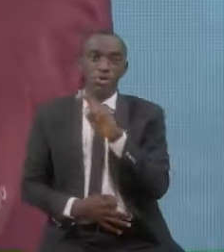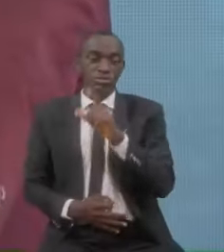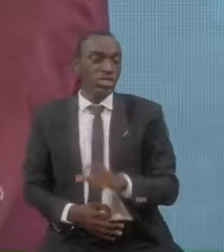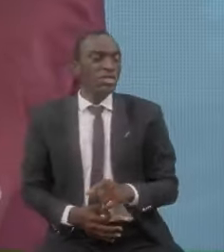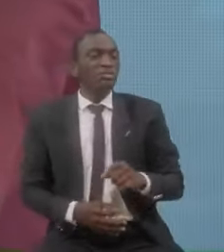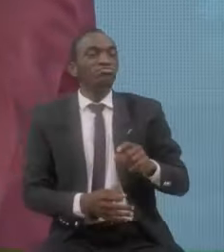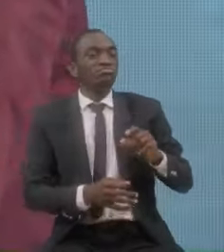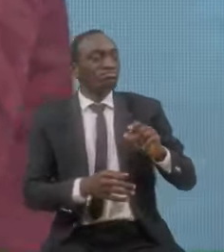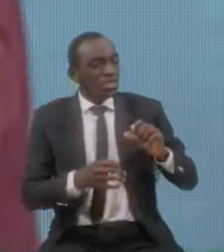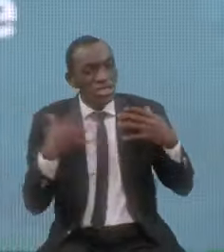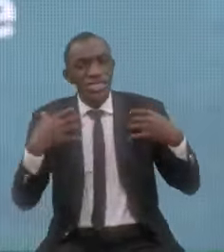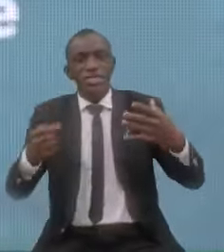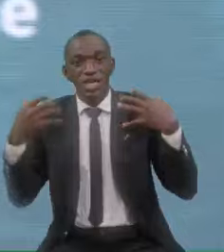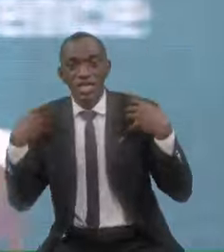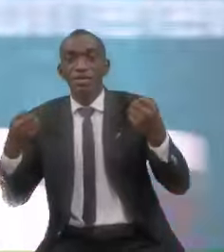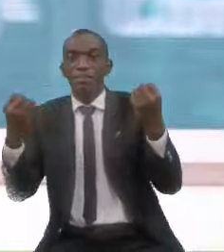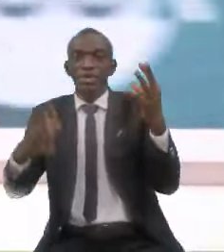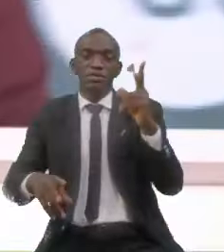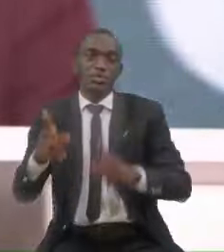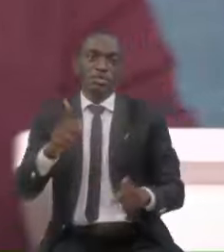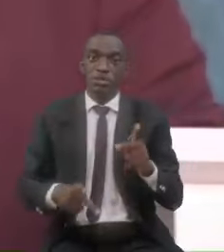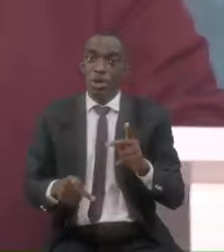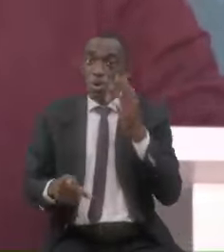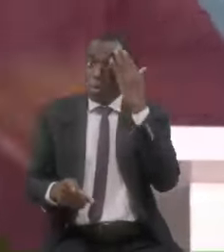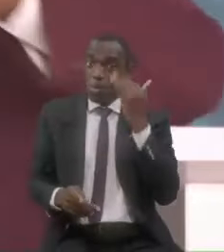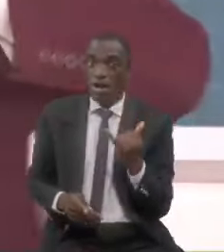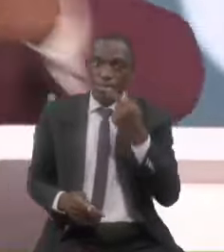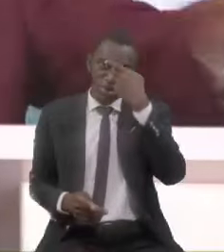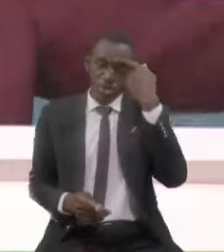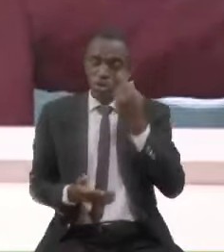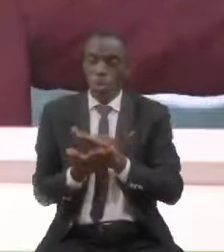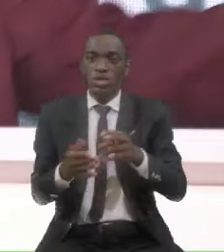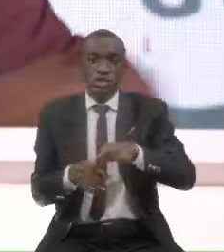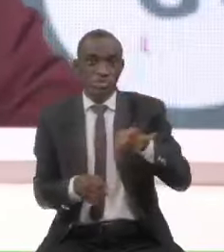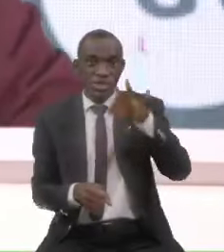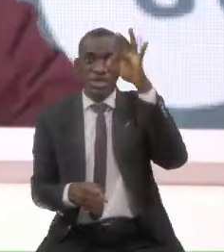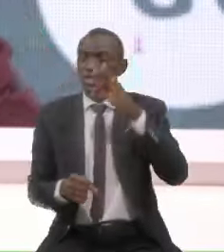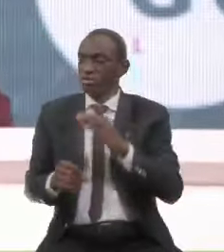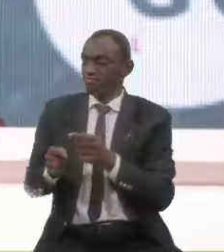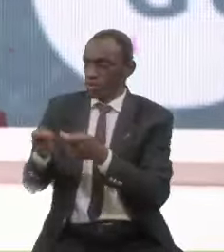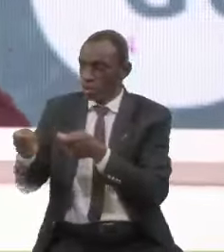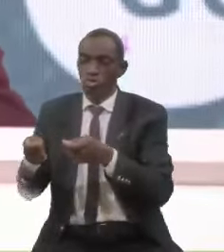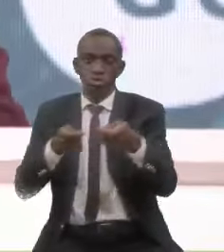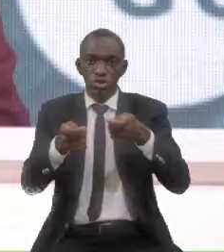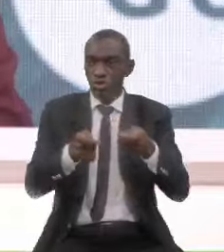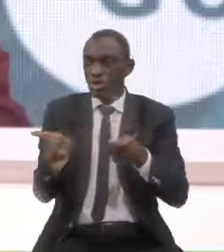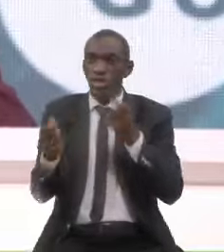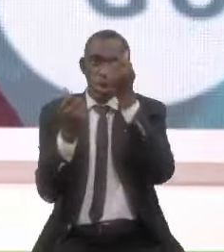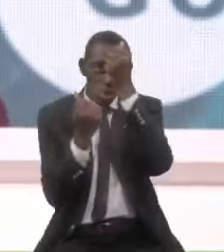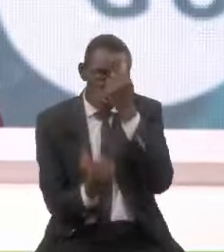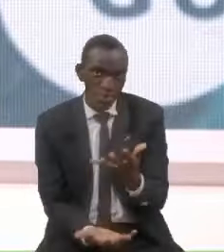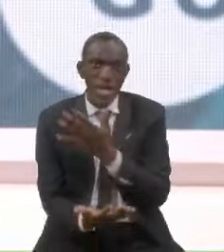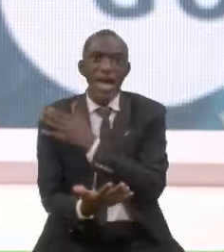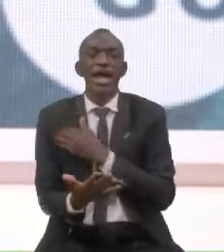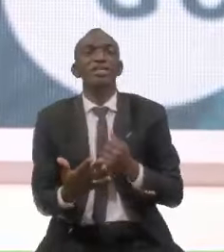him. Don't go yet. And then go now. And a revival broke out. There's a